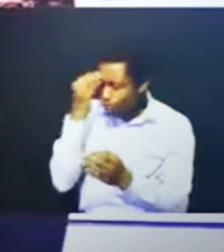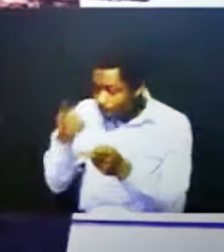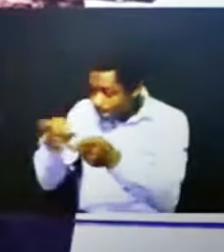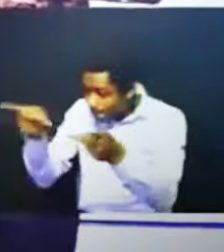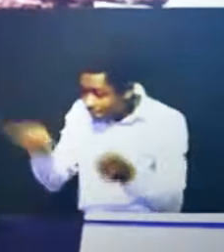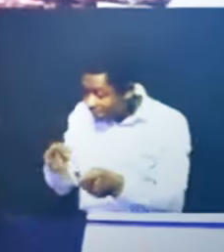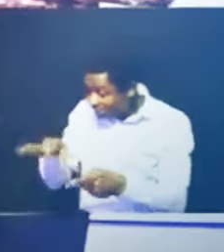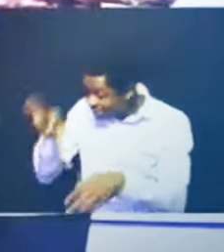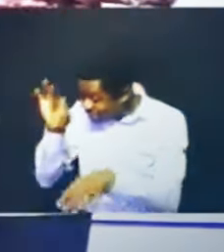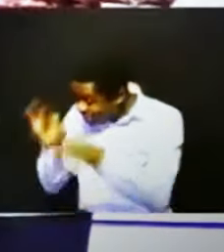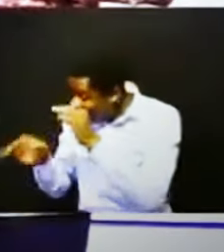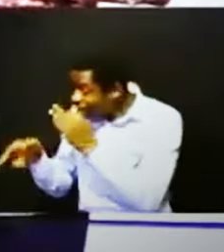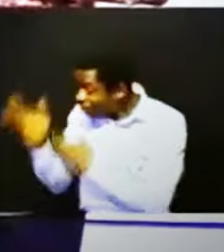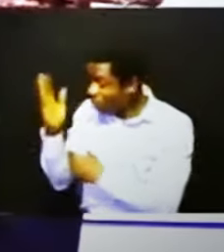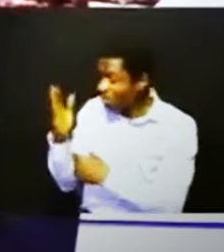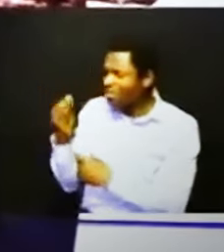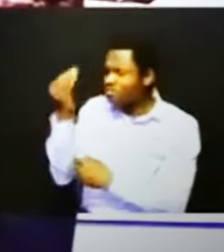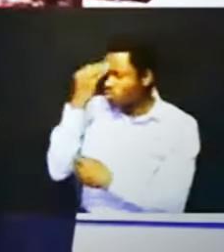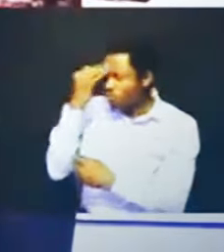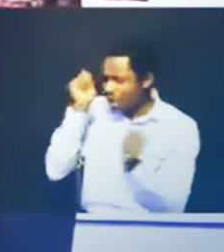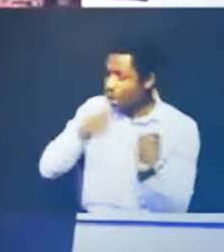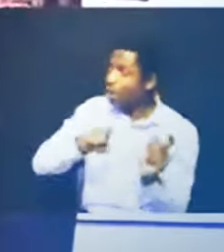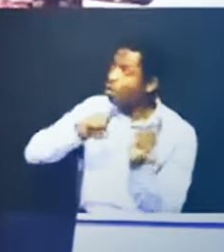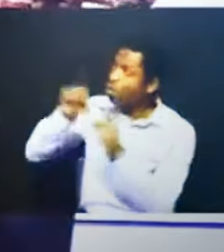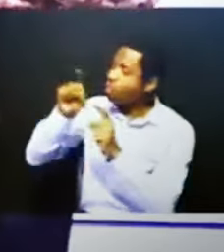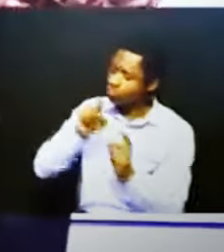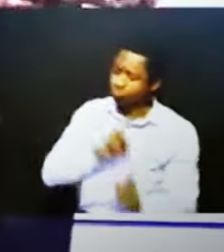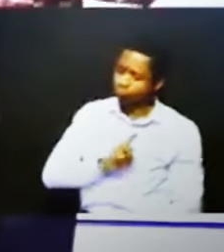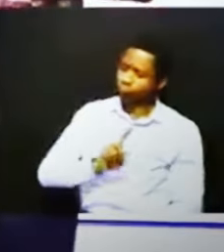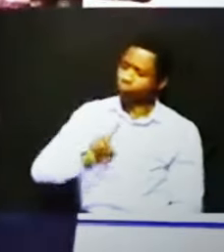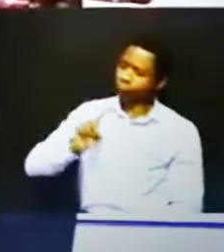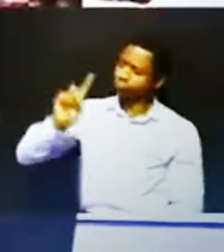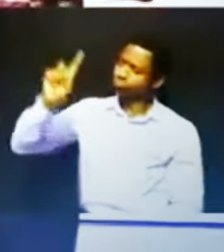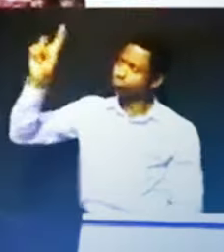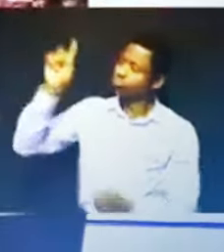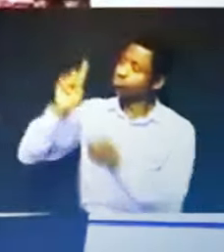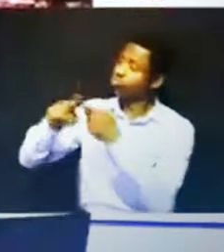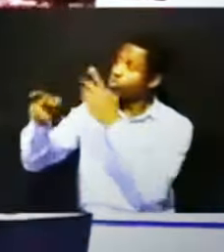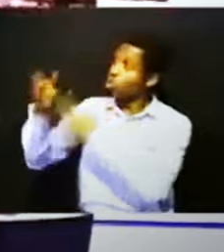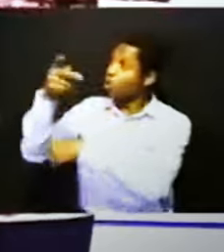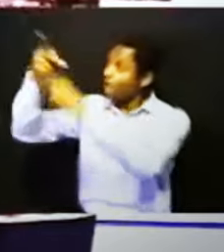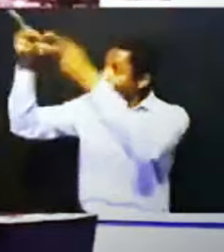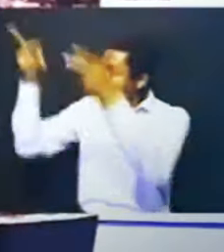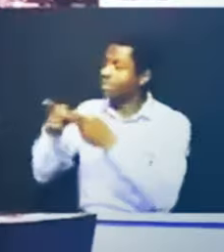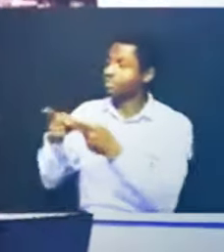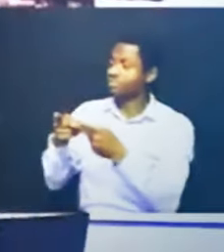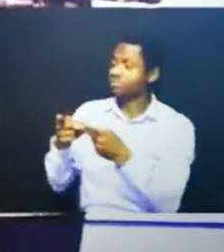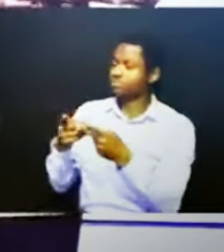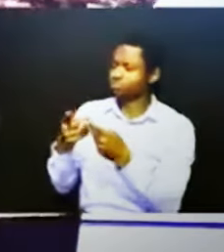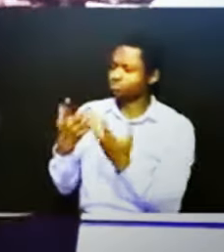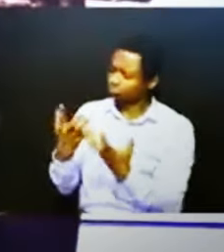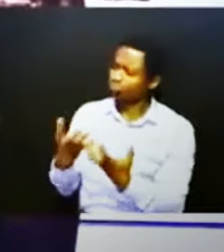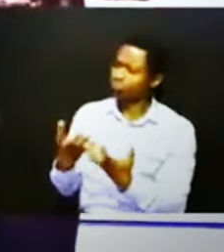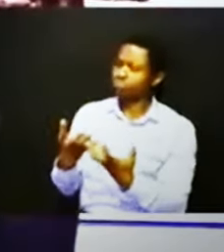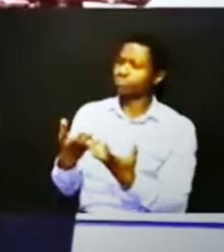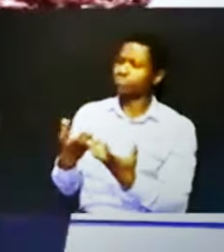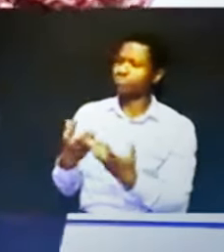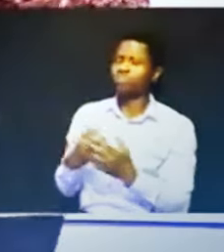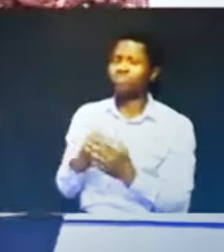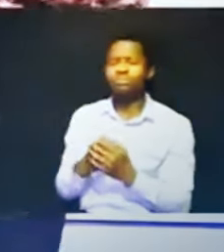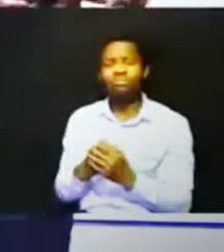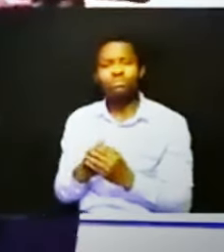If only I could go to his dwelling, that is God's dwelling." Oh, se anka menyame hunu die mehunu no no